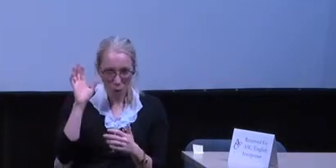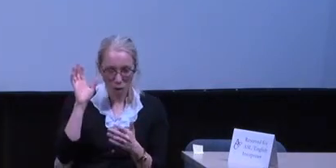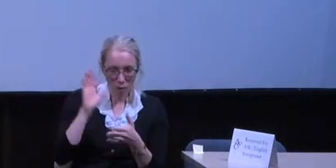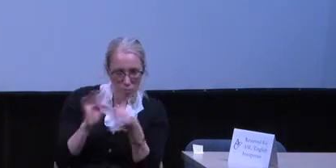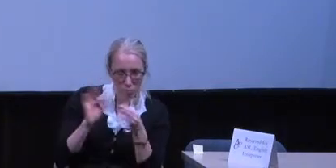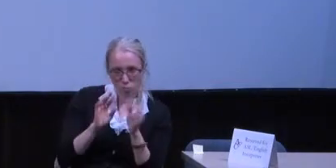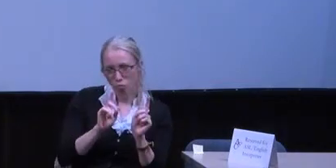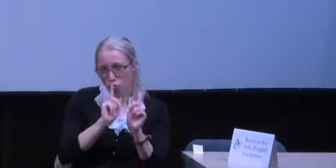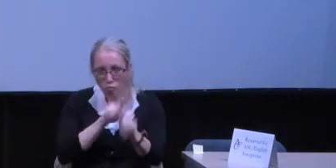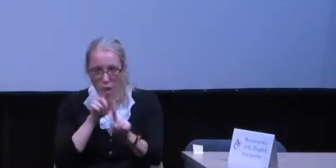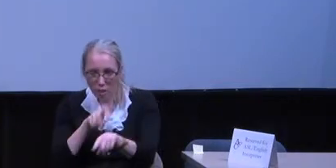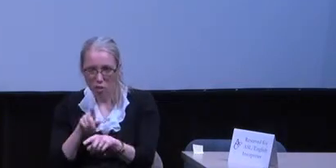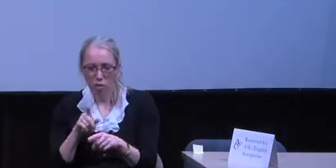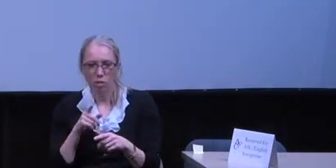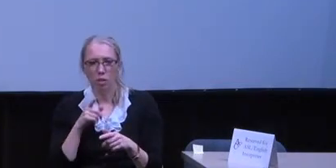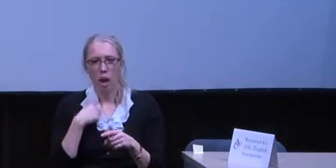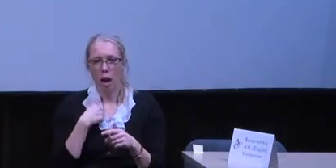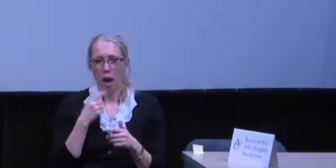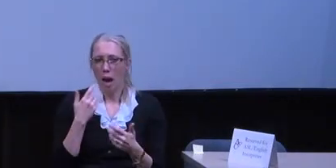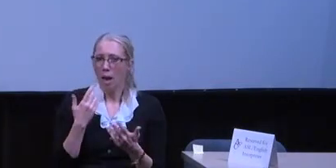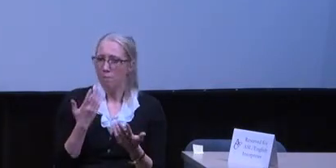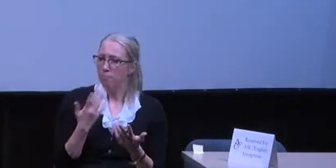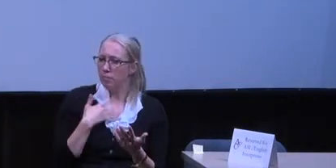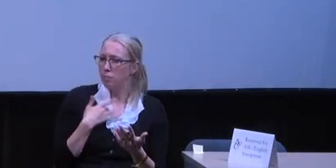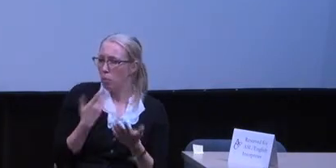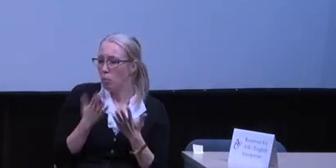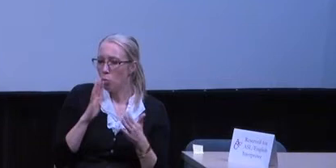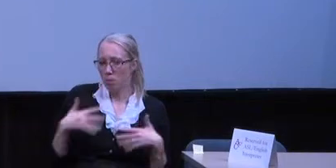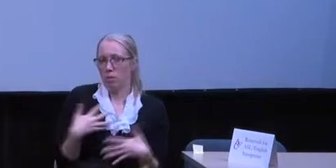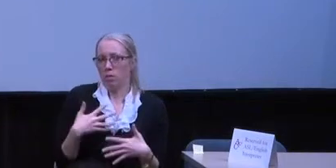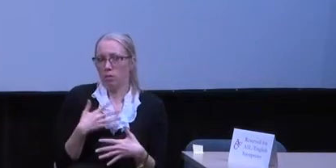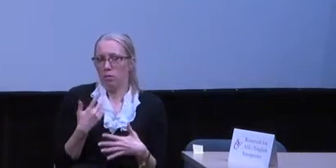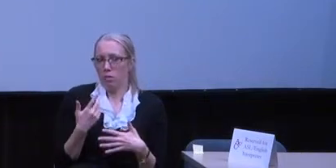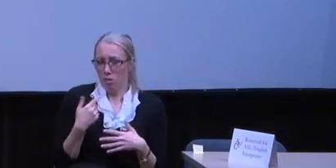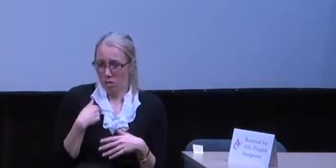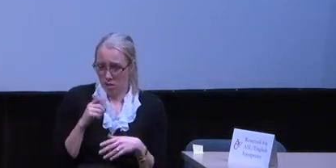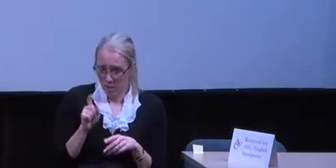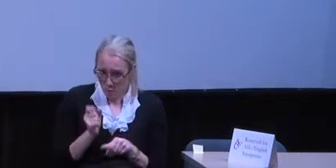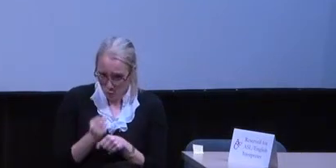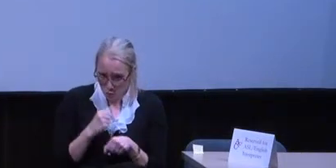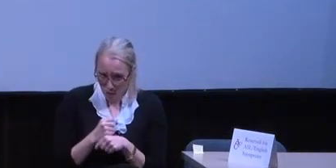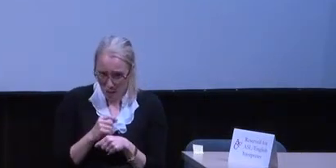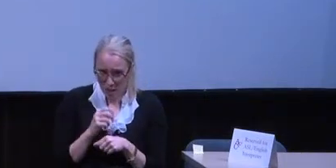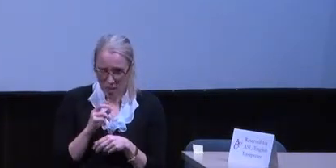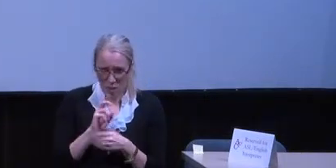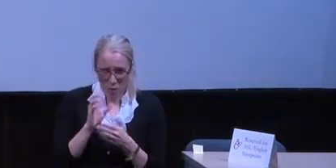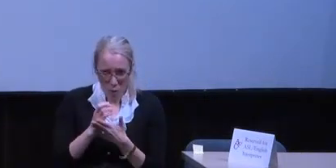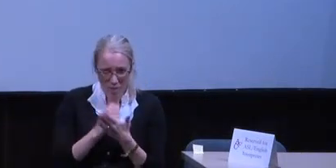the most about creating a universally designed course?